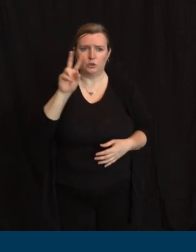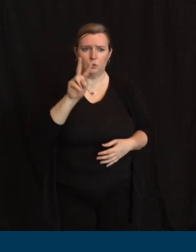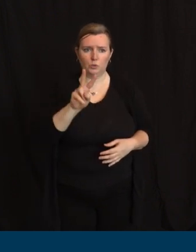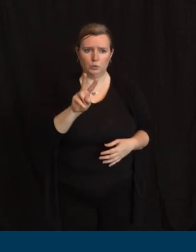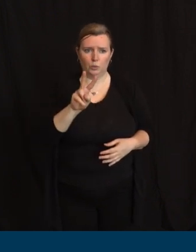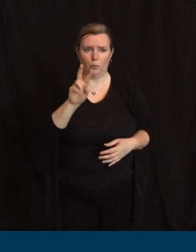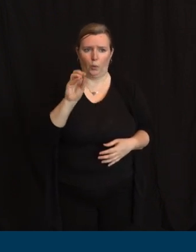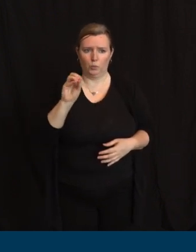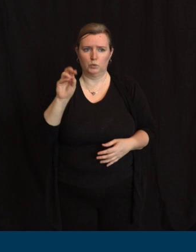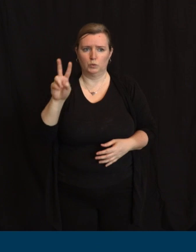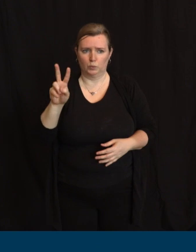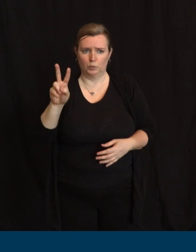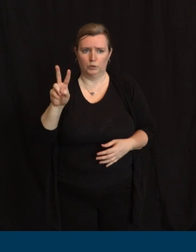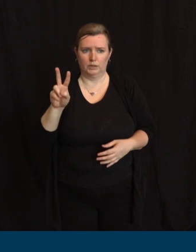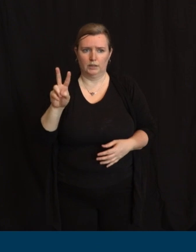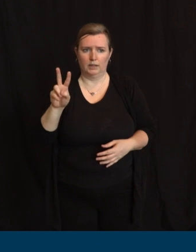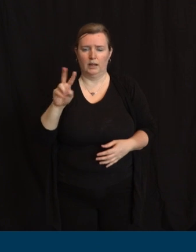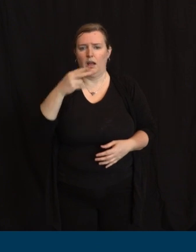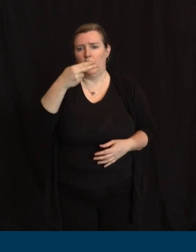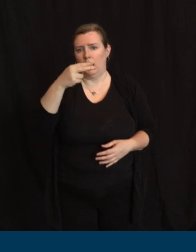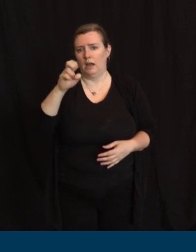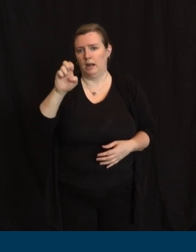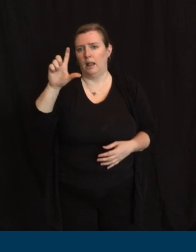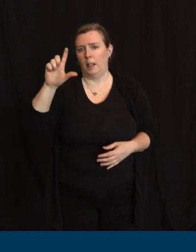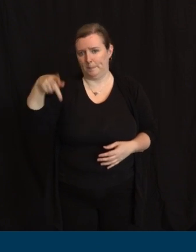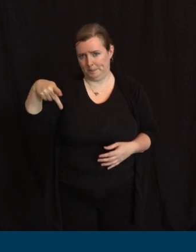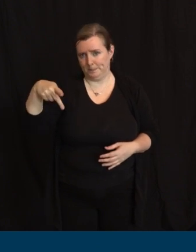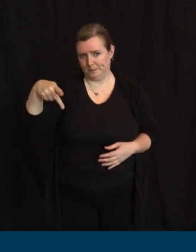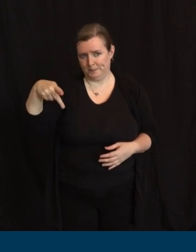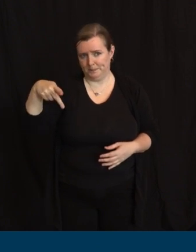866-202-HELP or